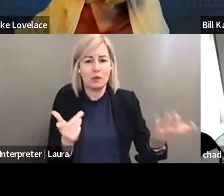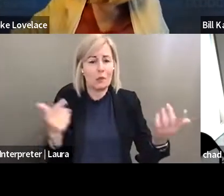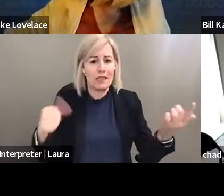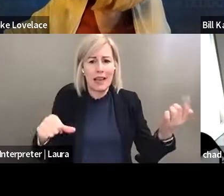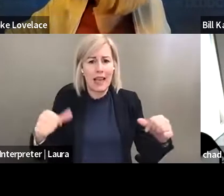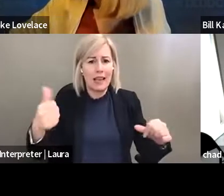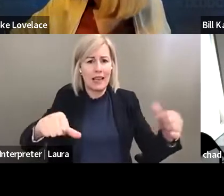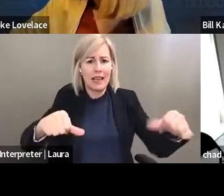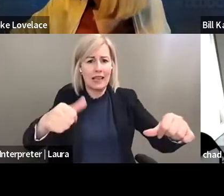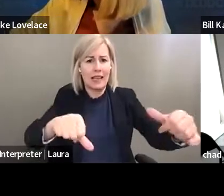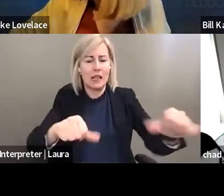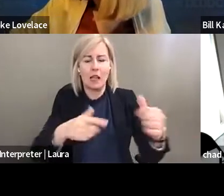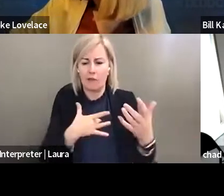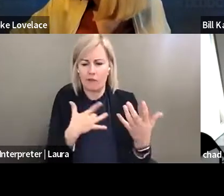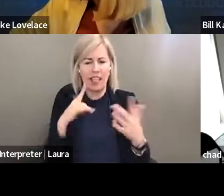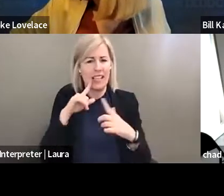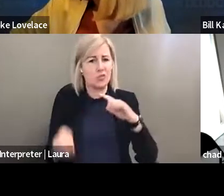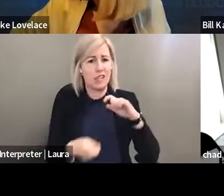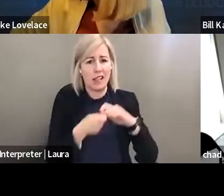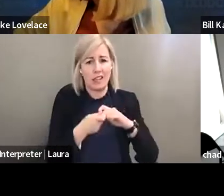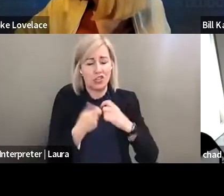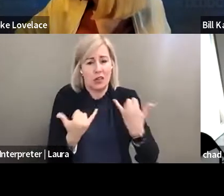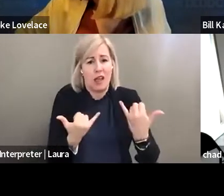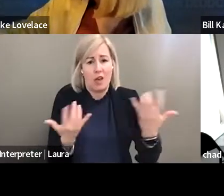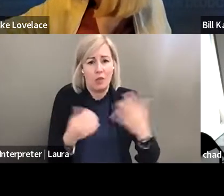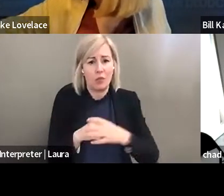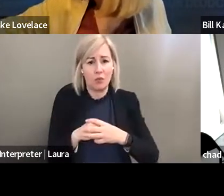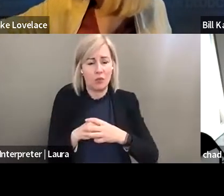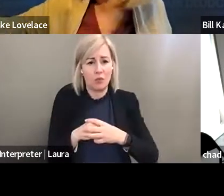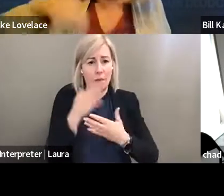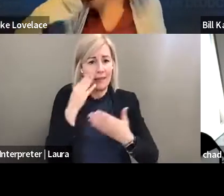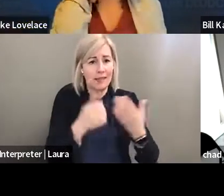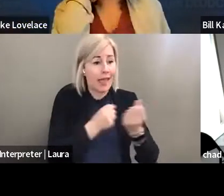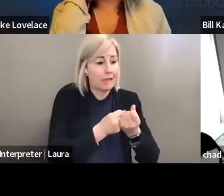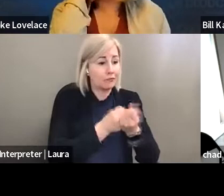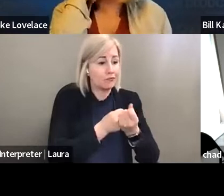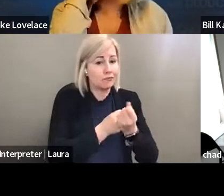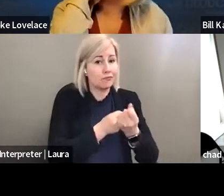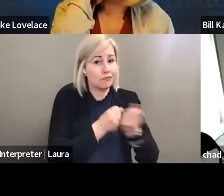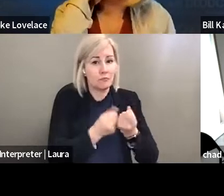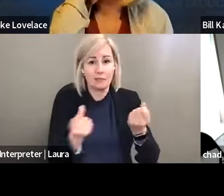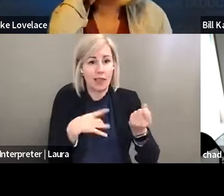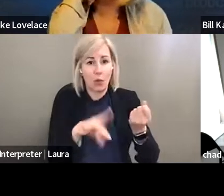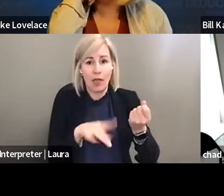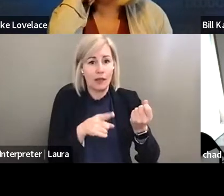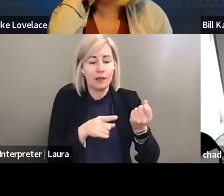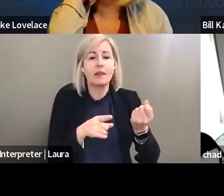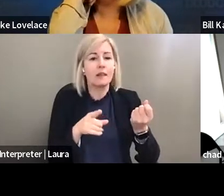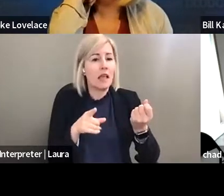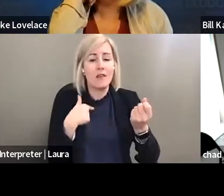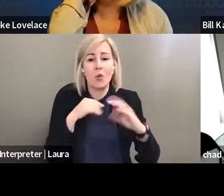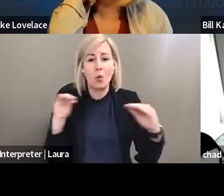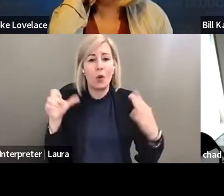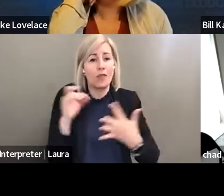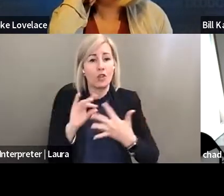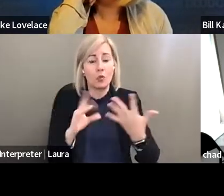all kinds of stuff. I almost feel like it's retaliation, and because I advocate. And again, I have no other choice but to